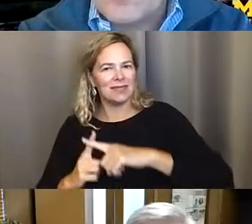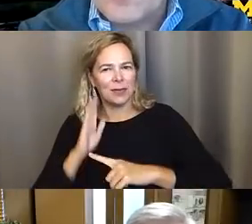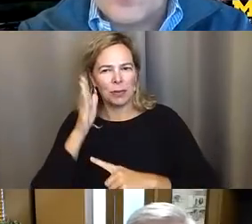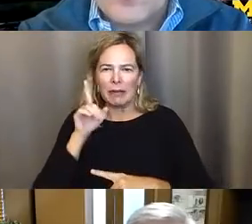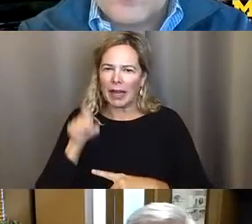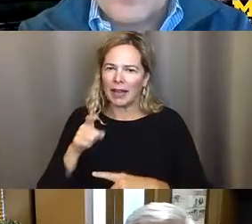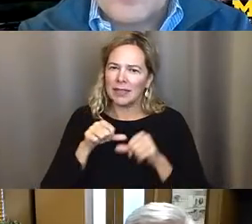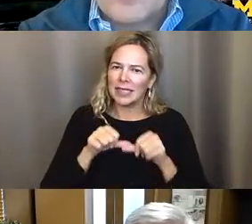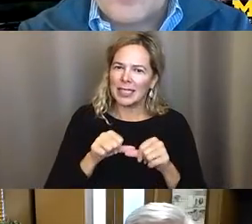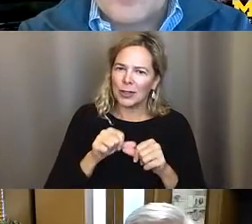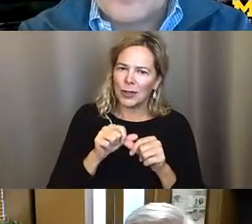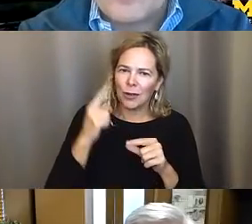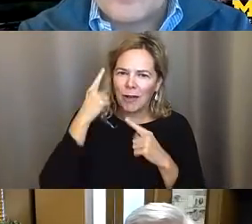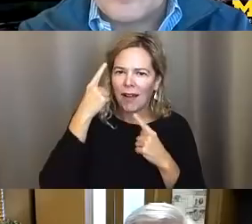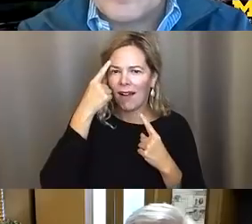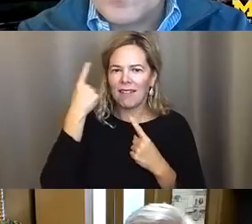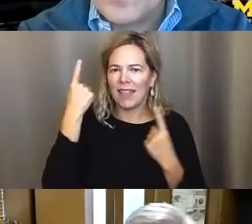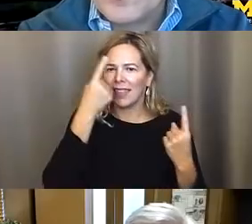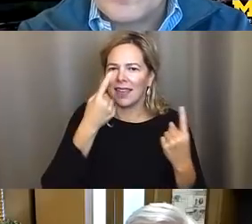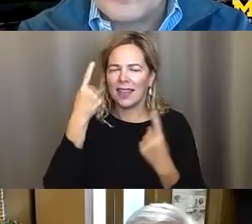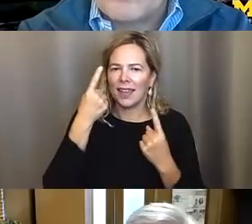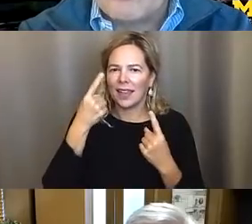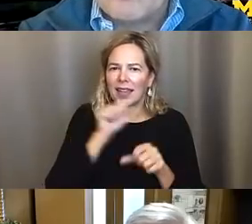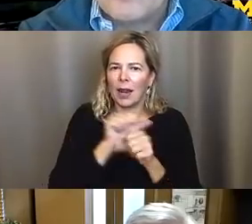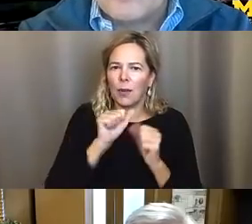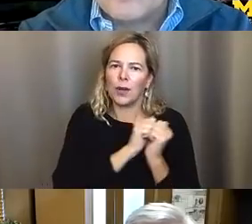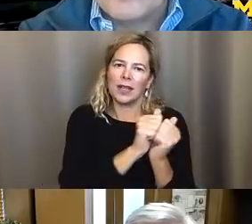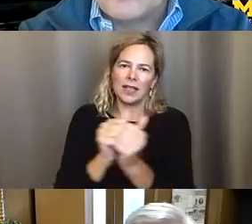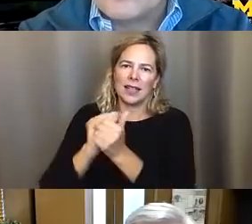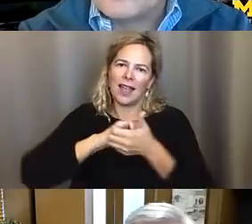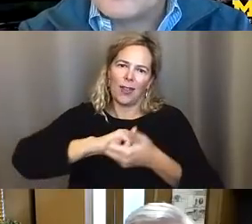thinking and working together as we are, and